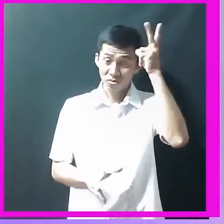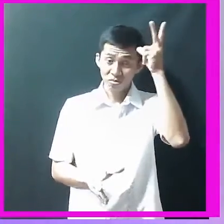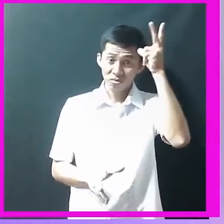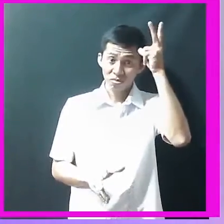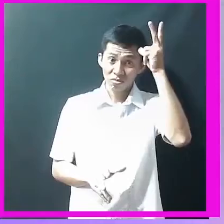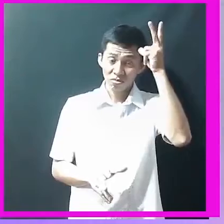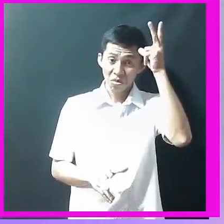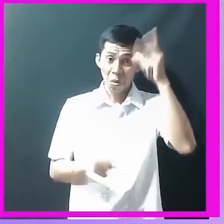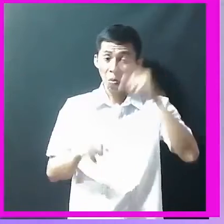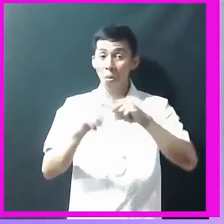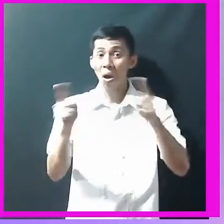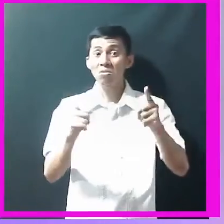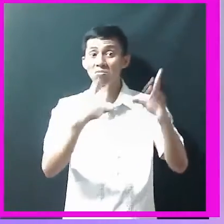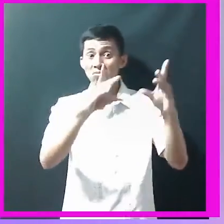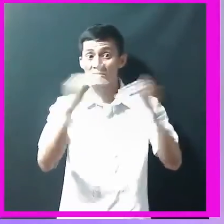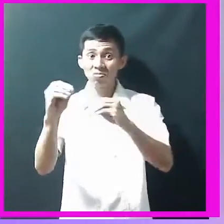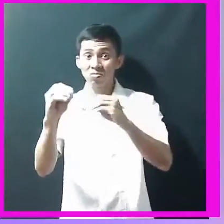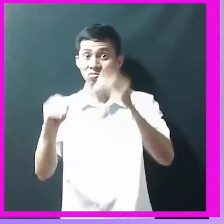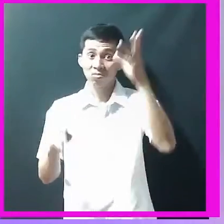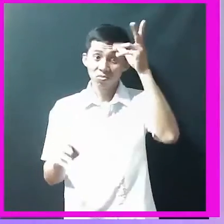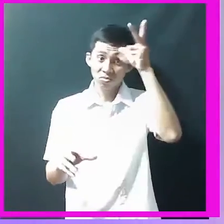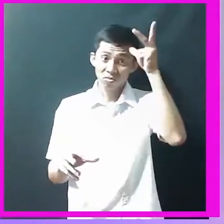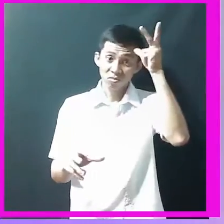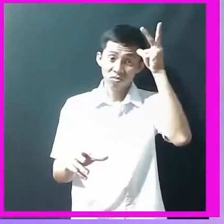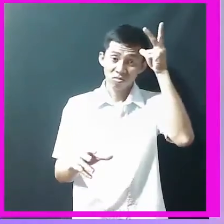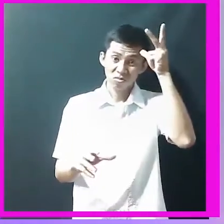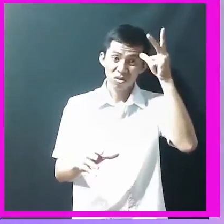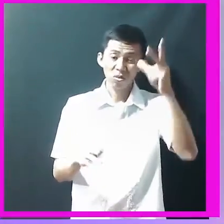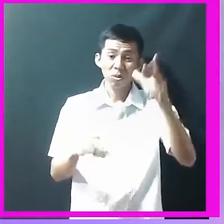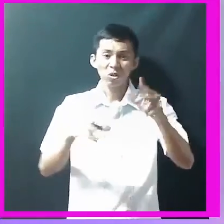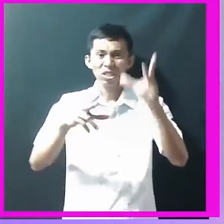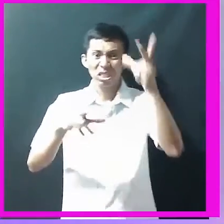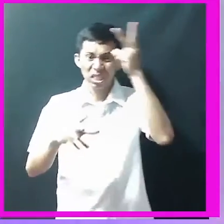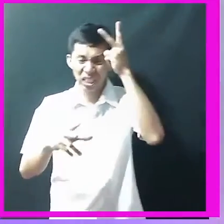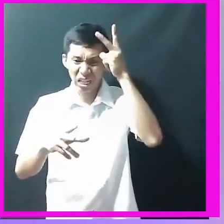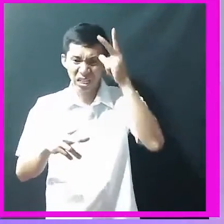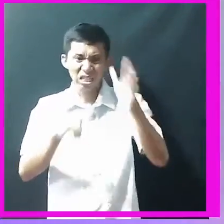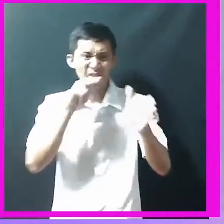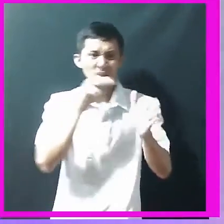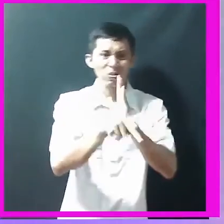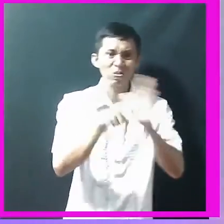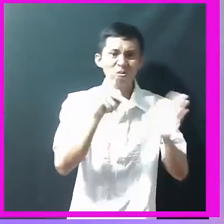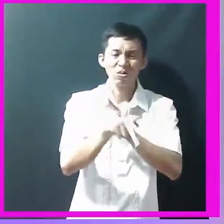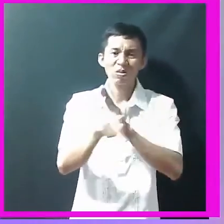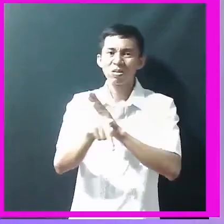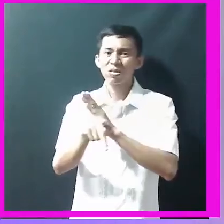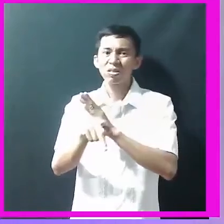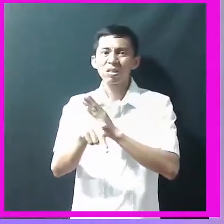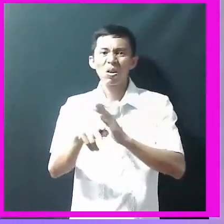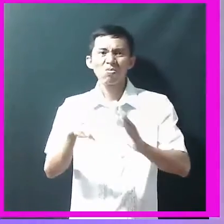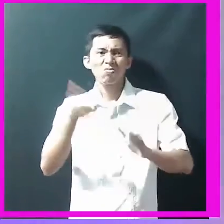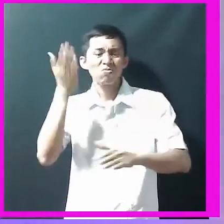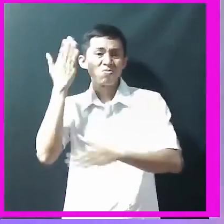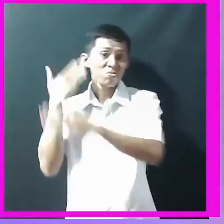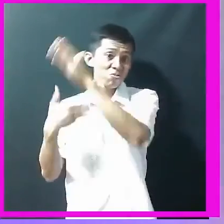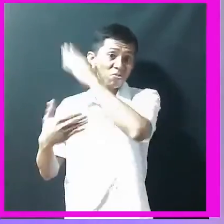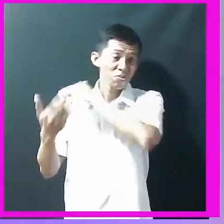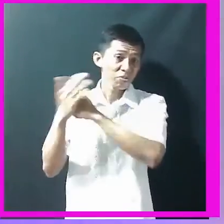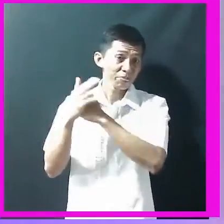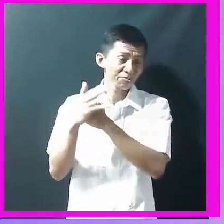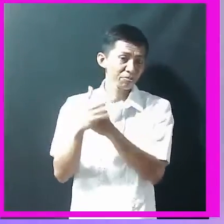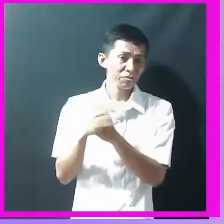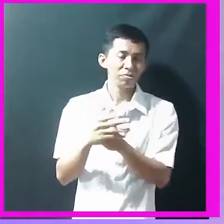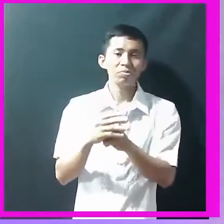father you will do. He was a murderer from the beginning and abode not in truth because there is no truth in